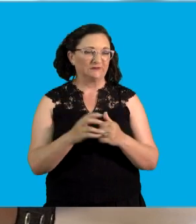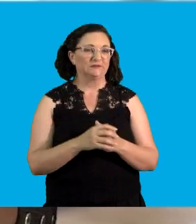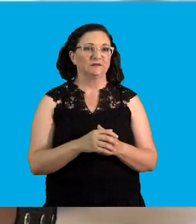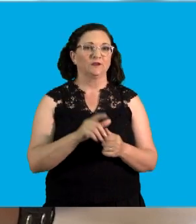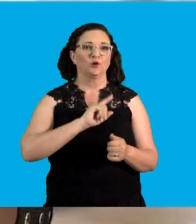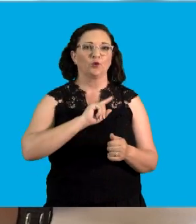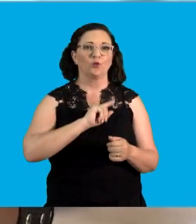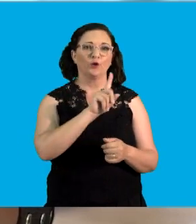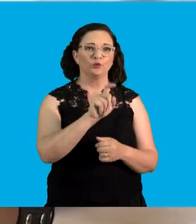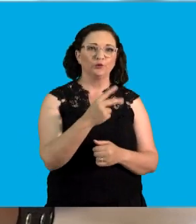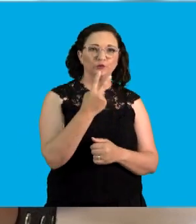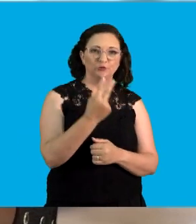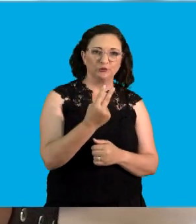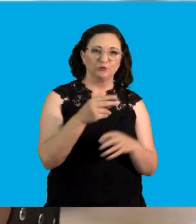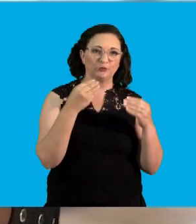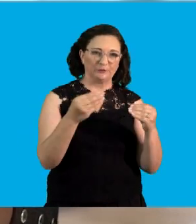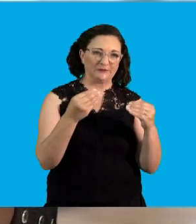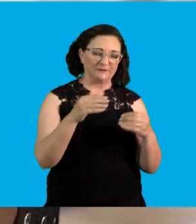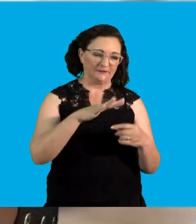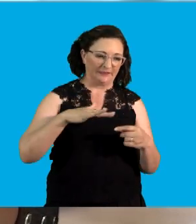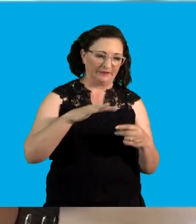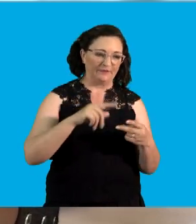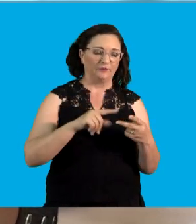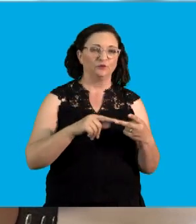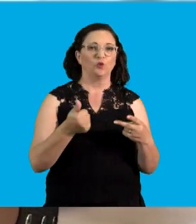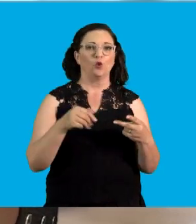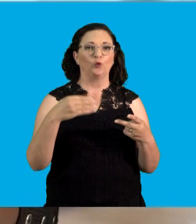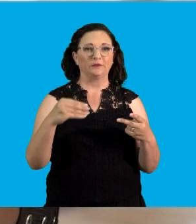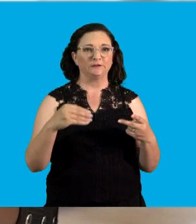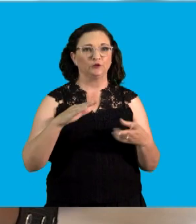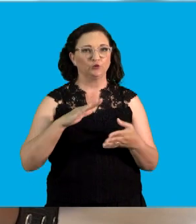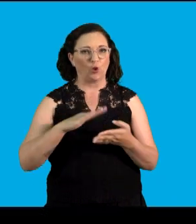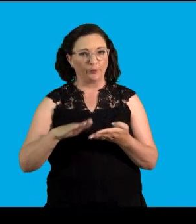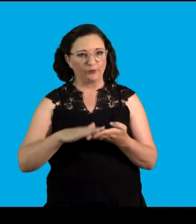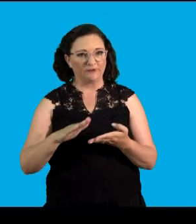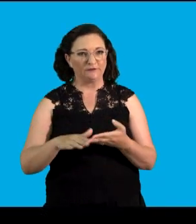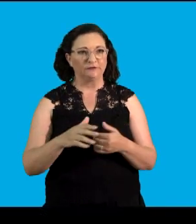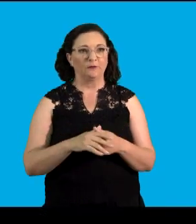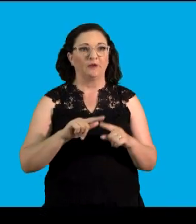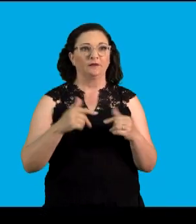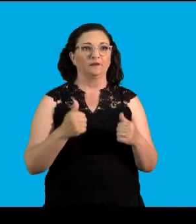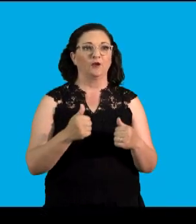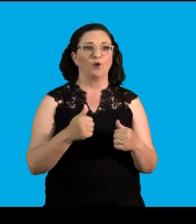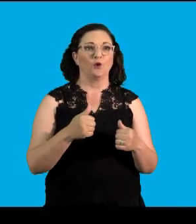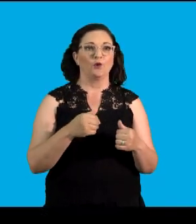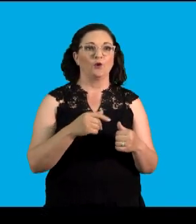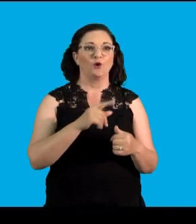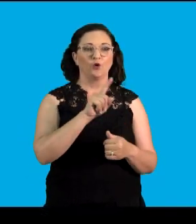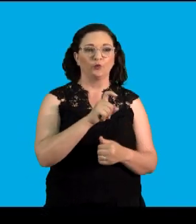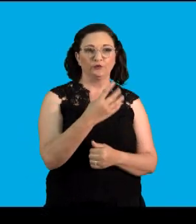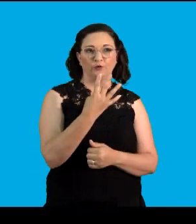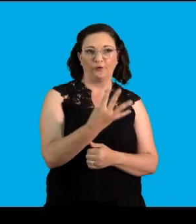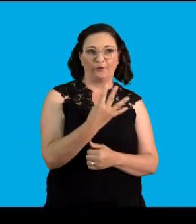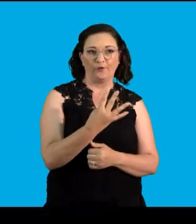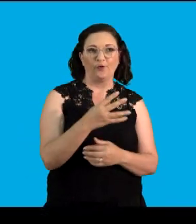because question 2 is business environment, question 3 is business operations. So now in your section B, question 4, the first part